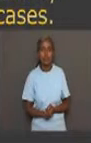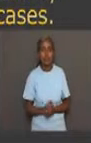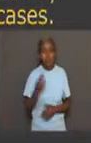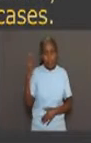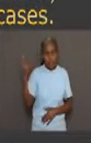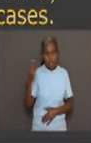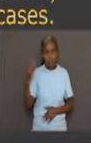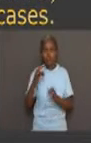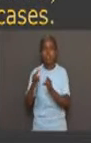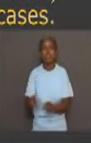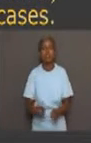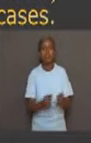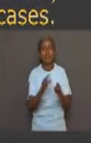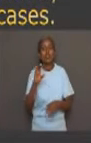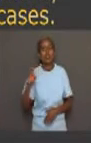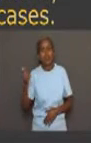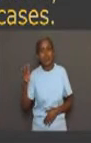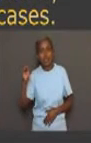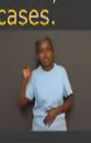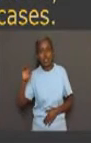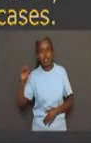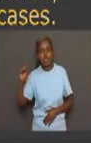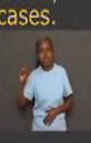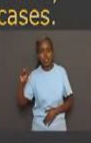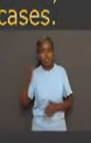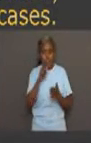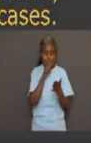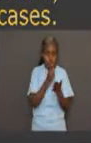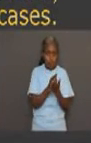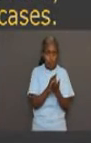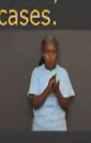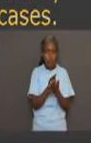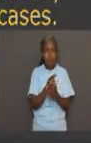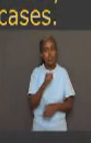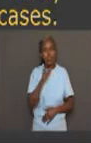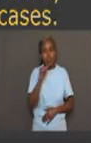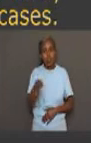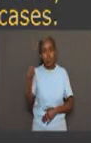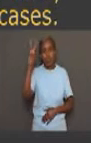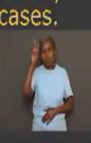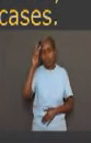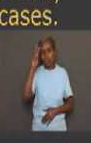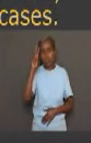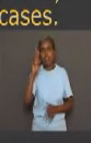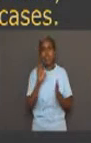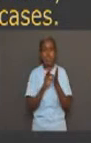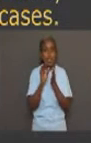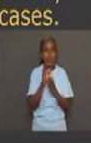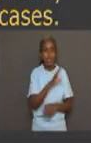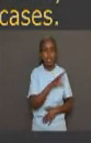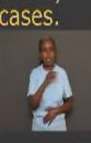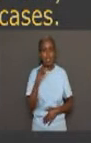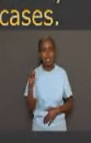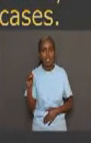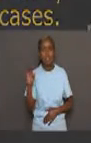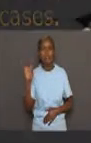Use the method of cases to prove that no square number ends in